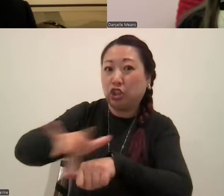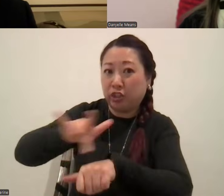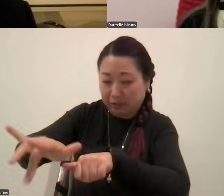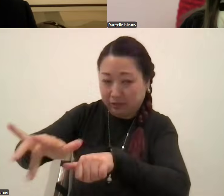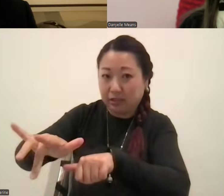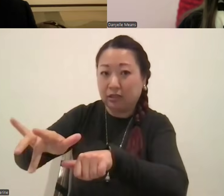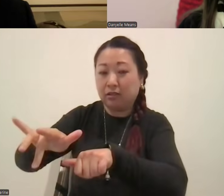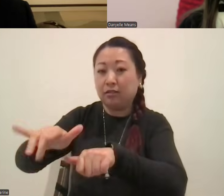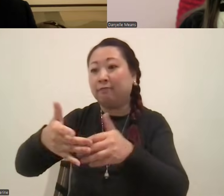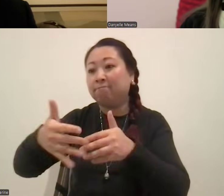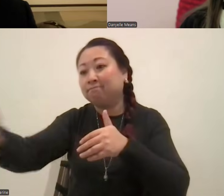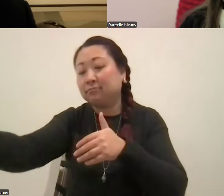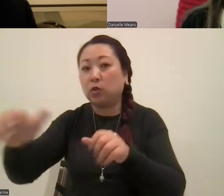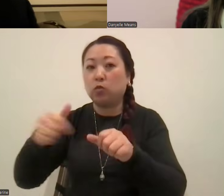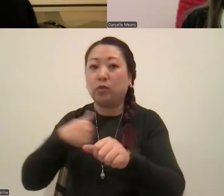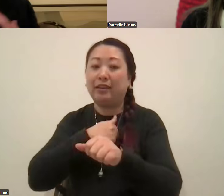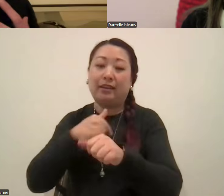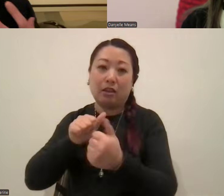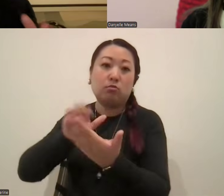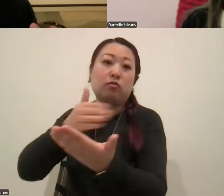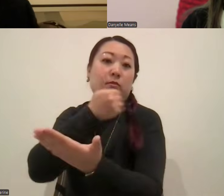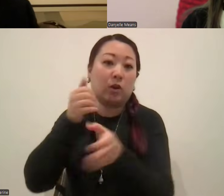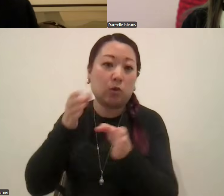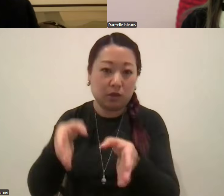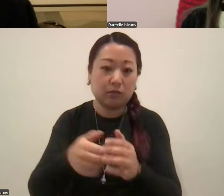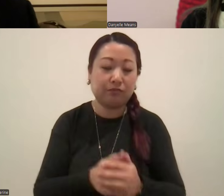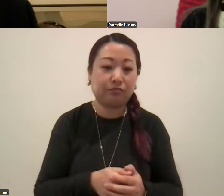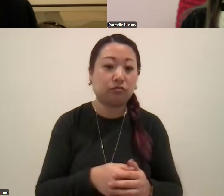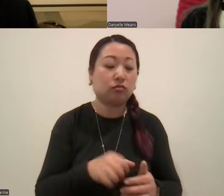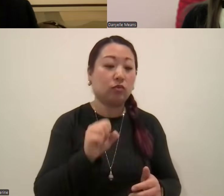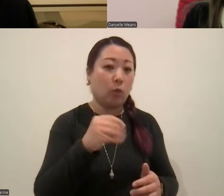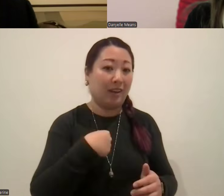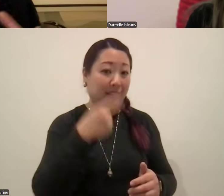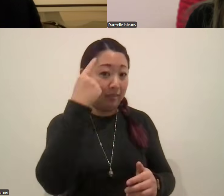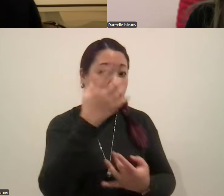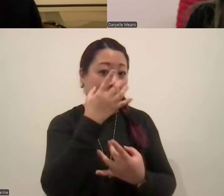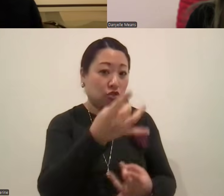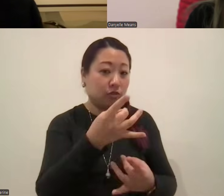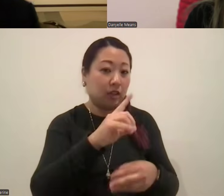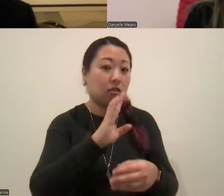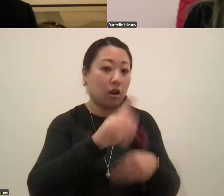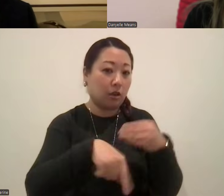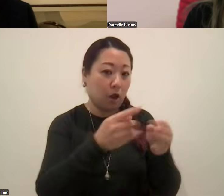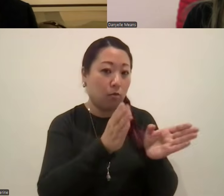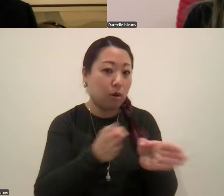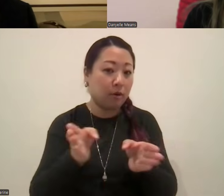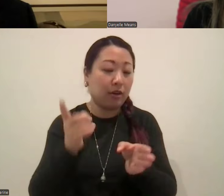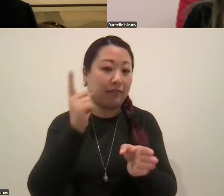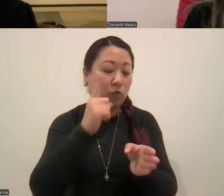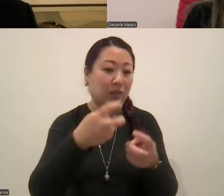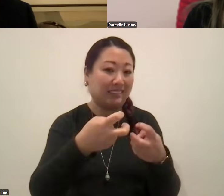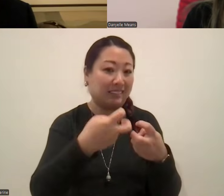much better way. So I think it's interesting about talking about preparation for these very